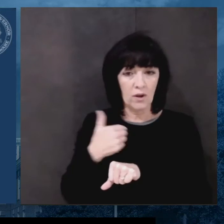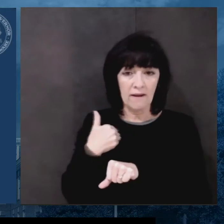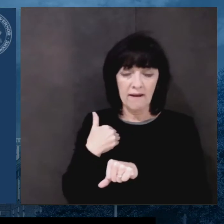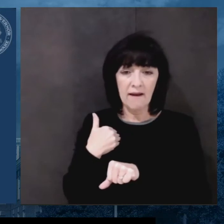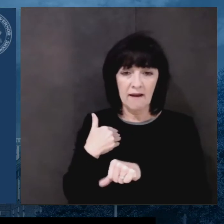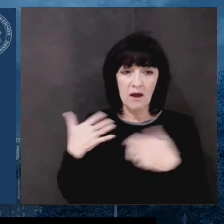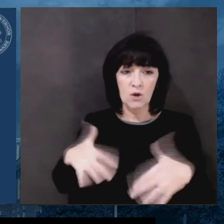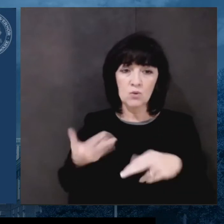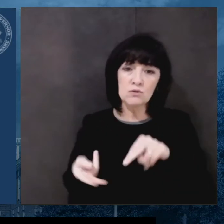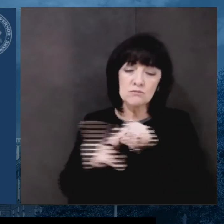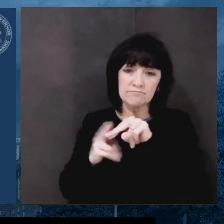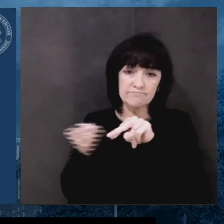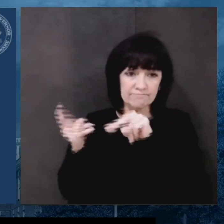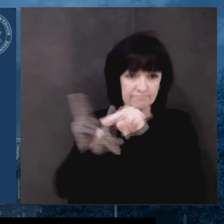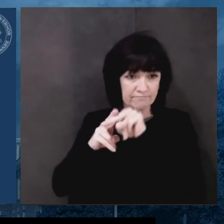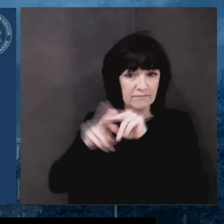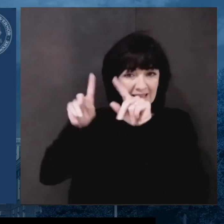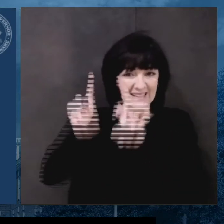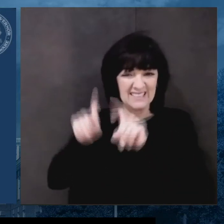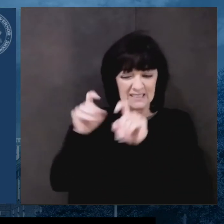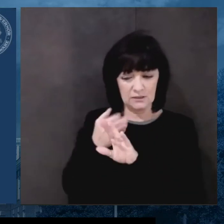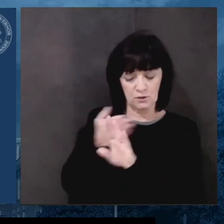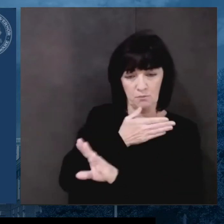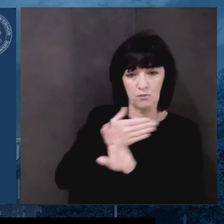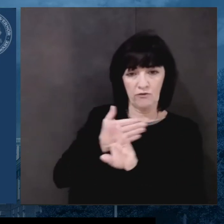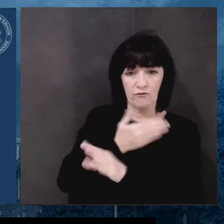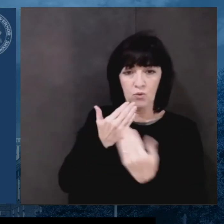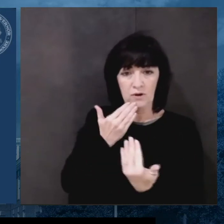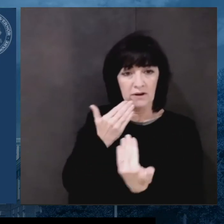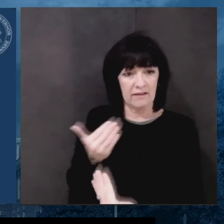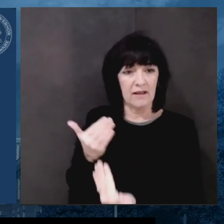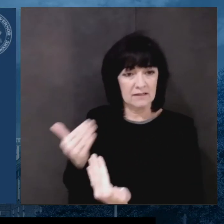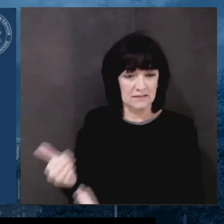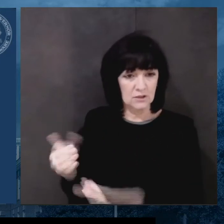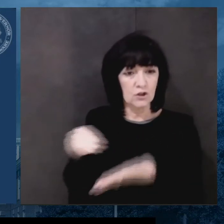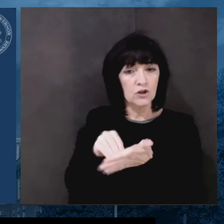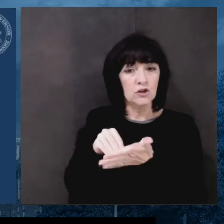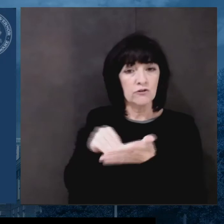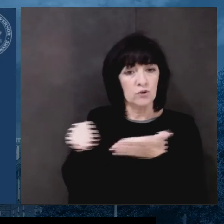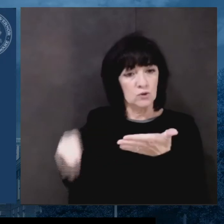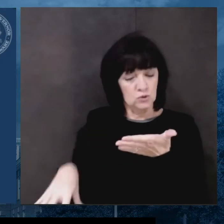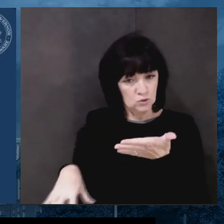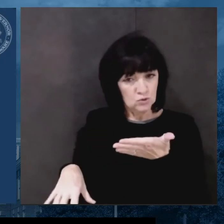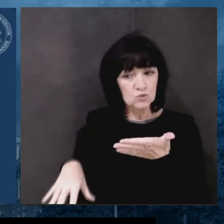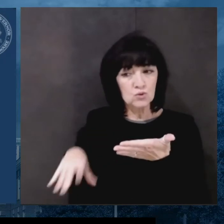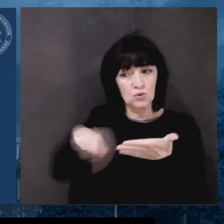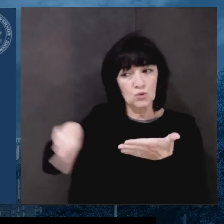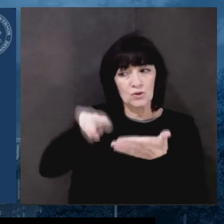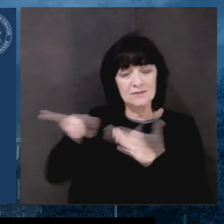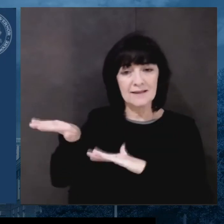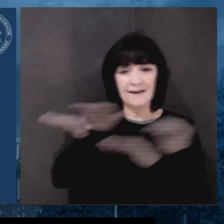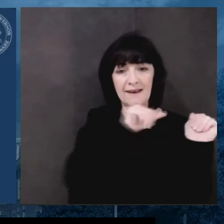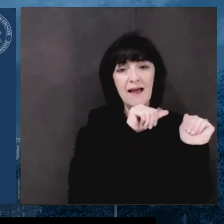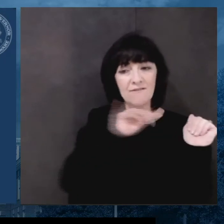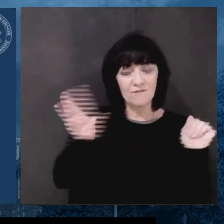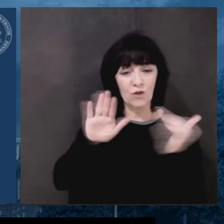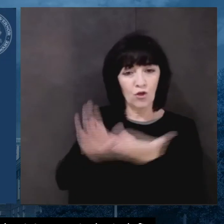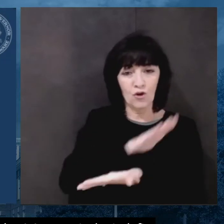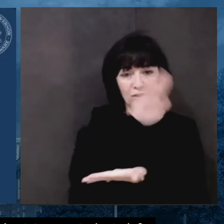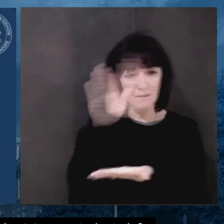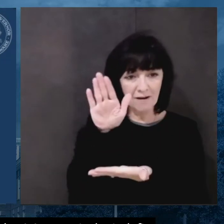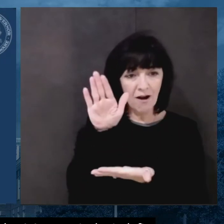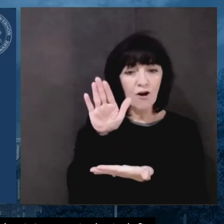in testing before Thanksgiving as students left our colleges and universities and went home as people were